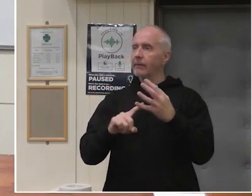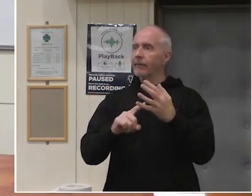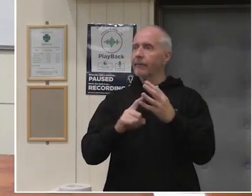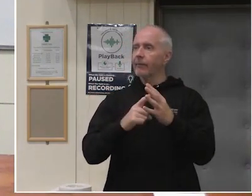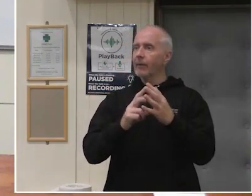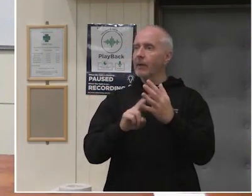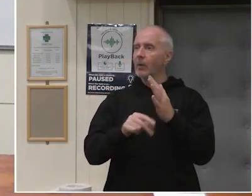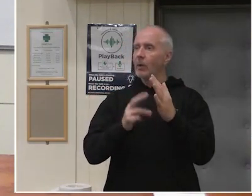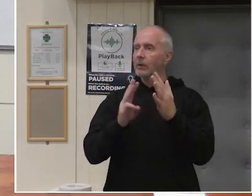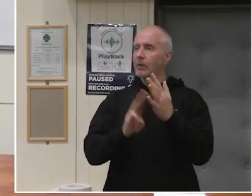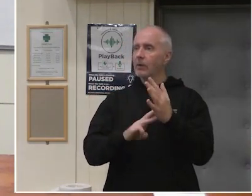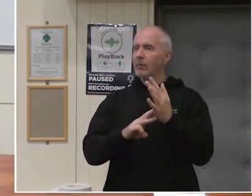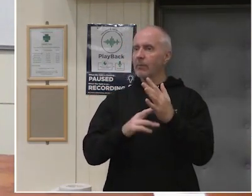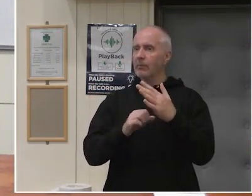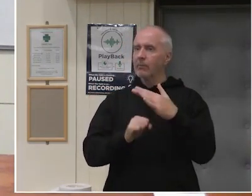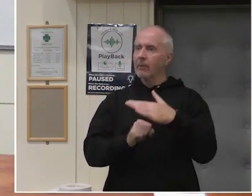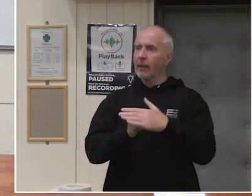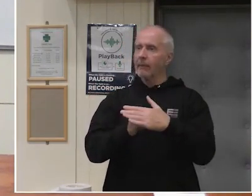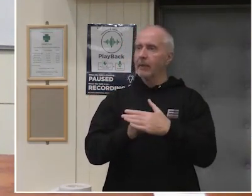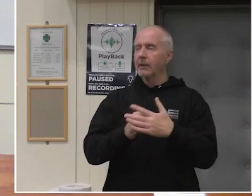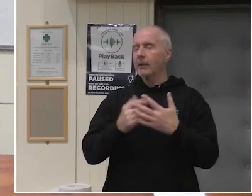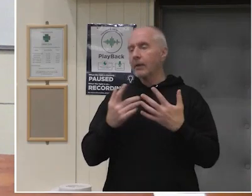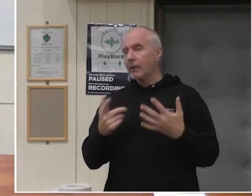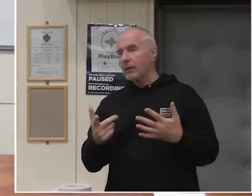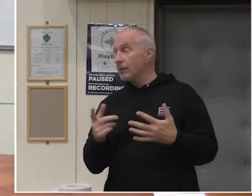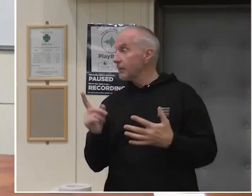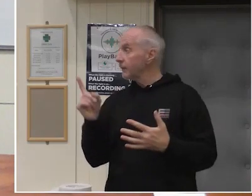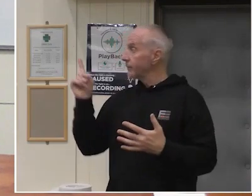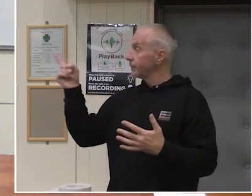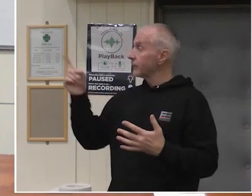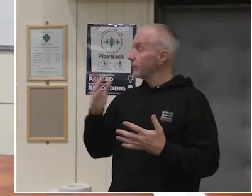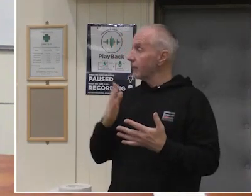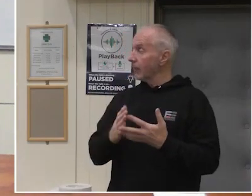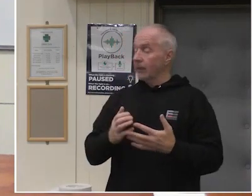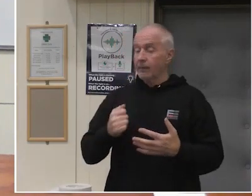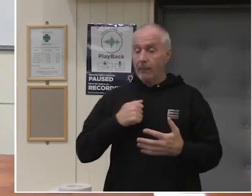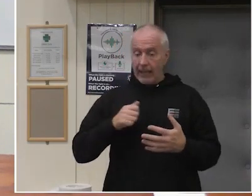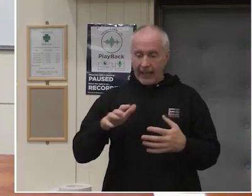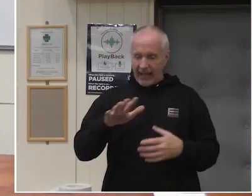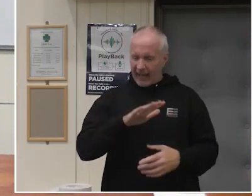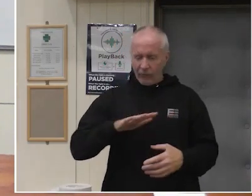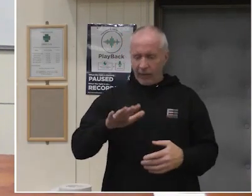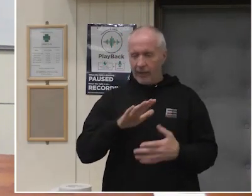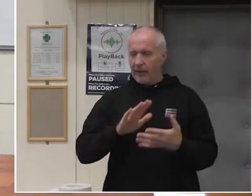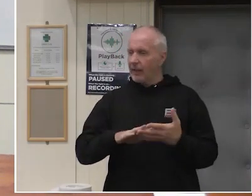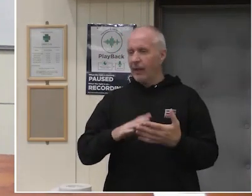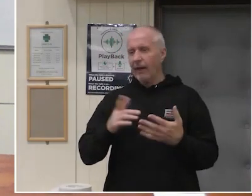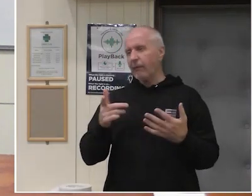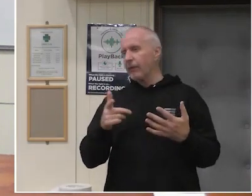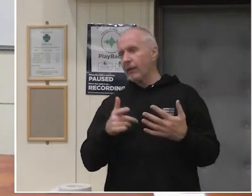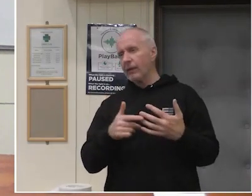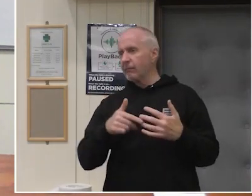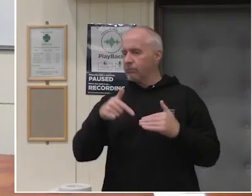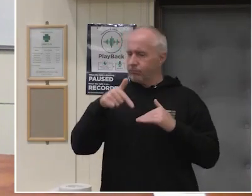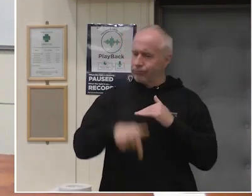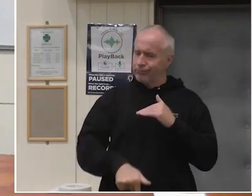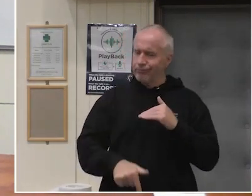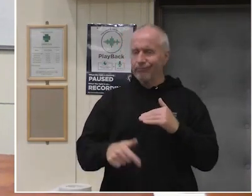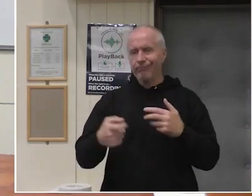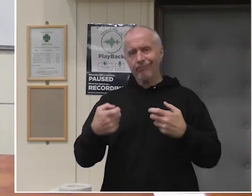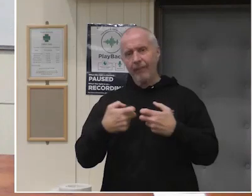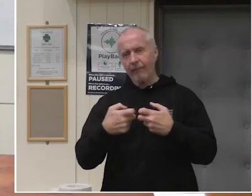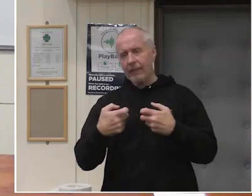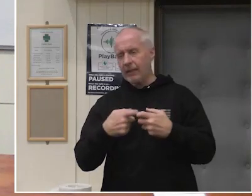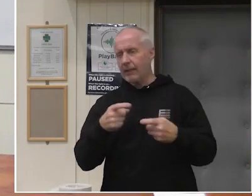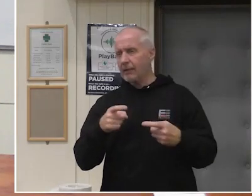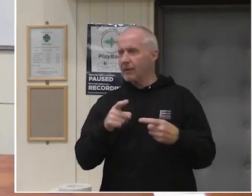own. Unfortunately, there's a lot of these things in the field I work in, and so any talk I give, I'm going to have to brush over